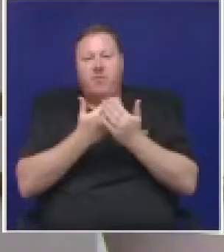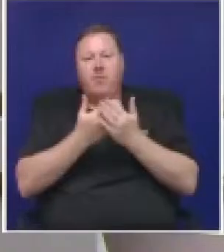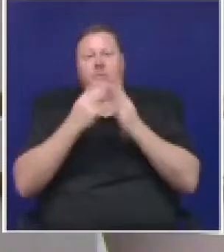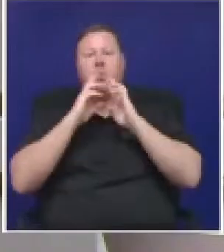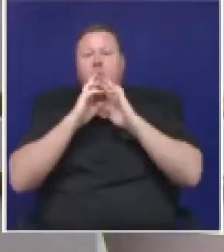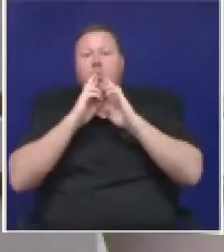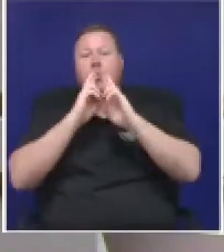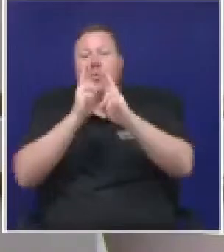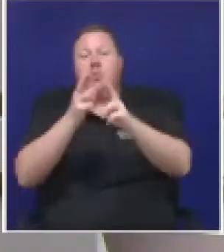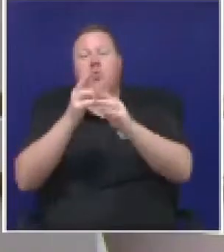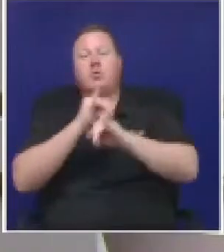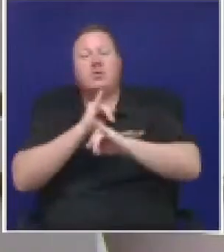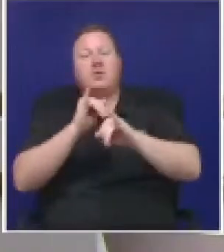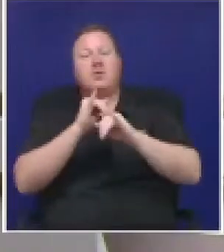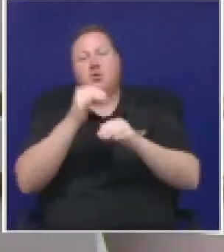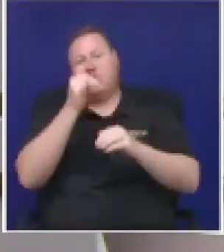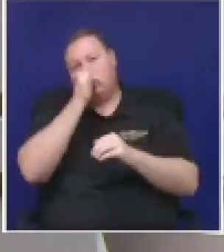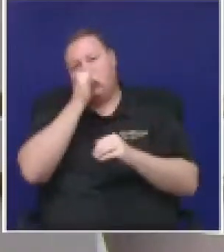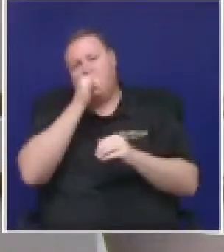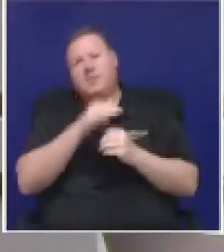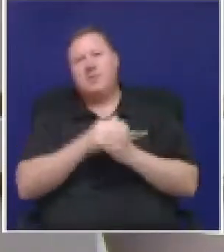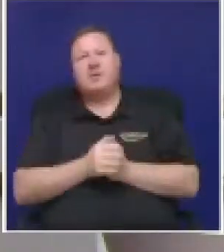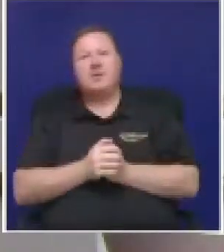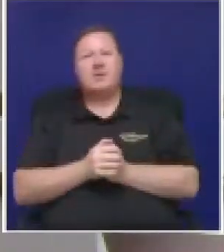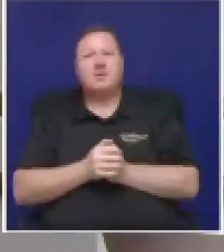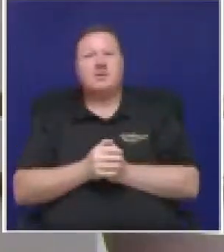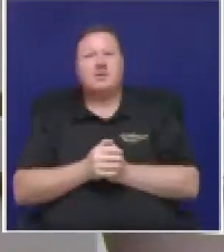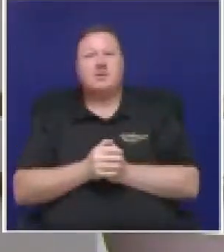these serious crimes?